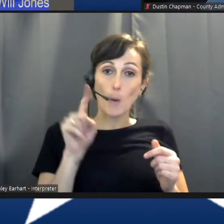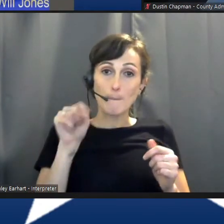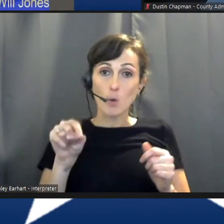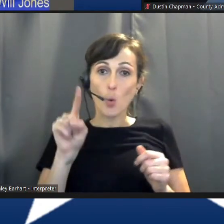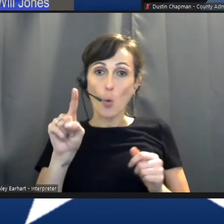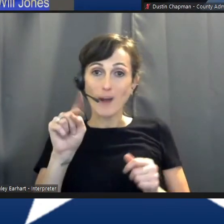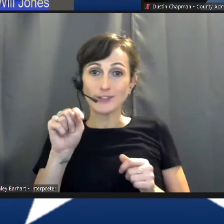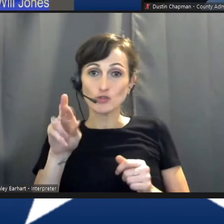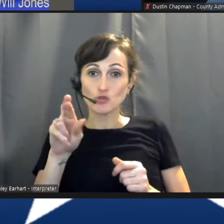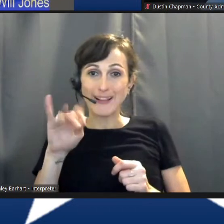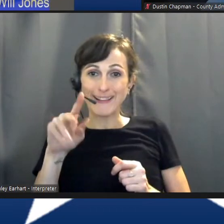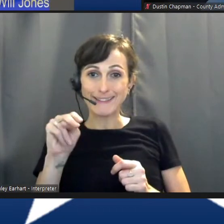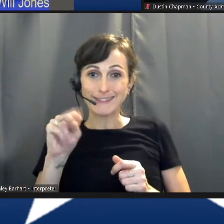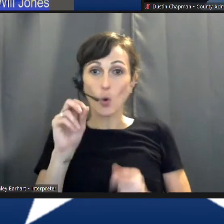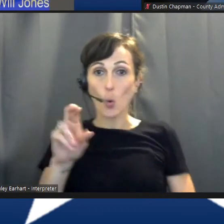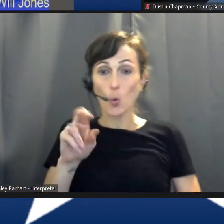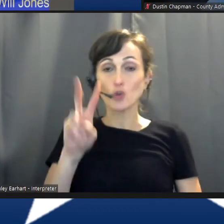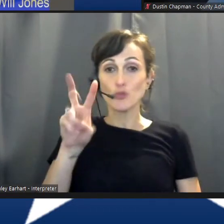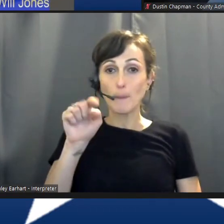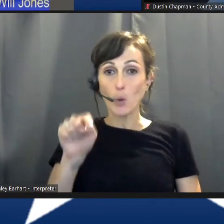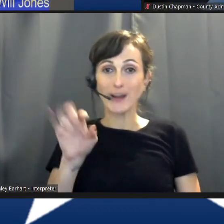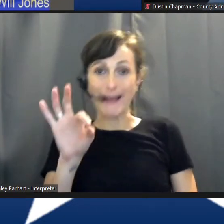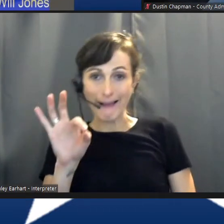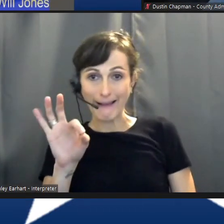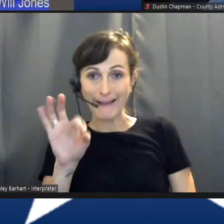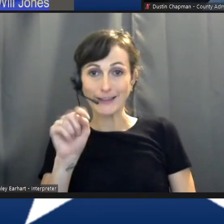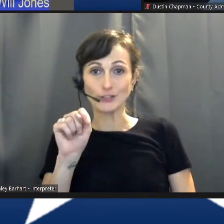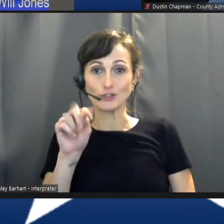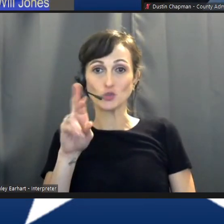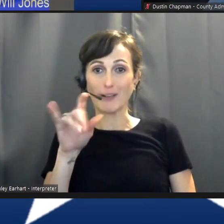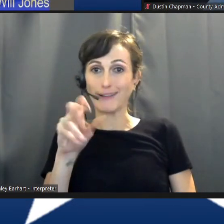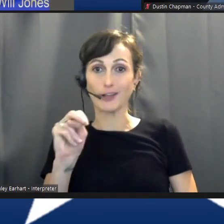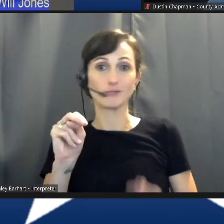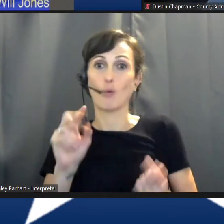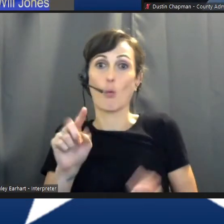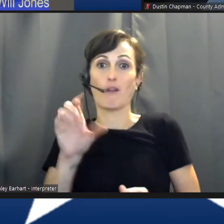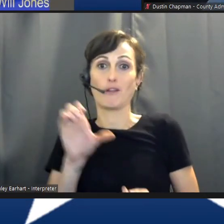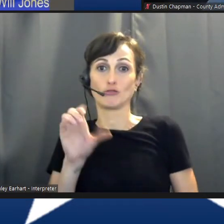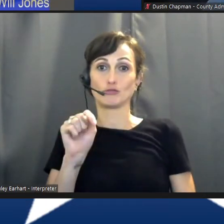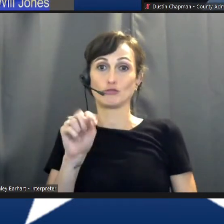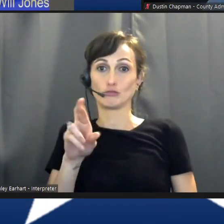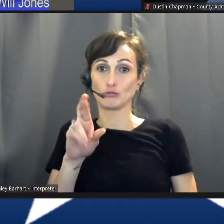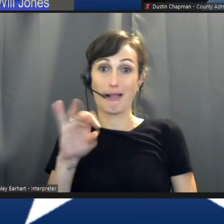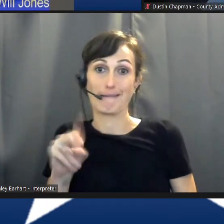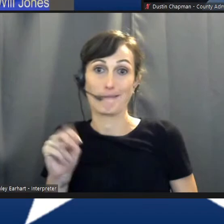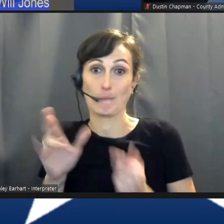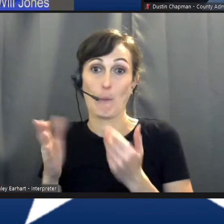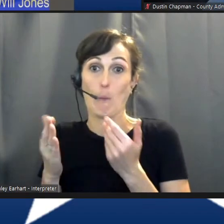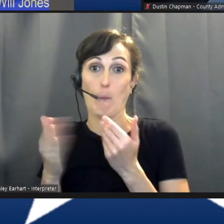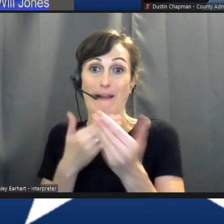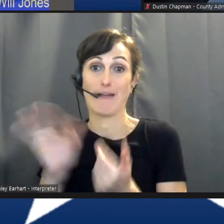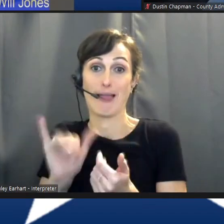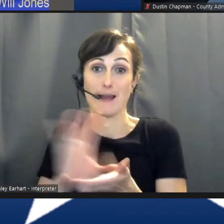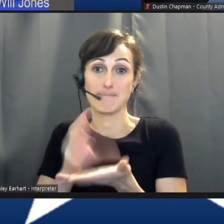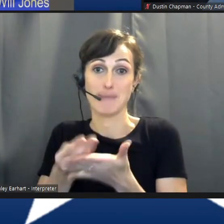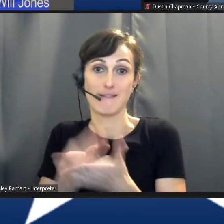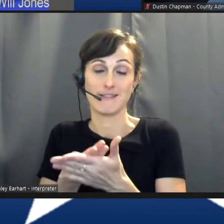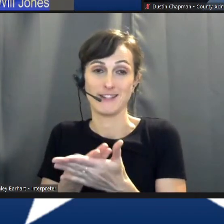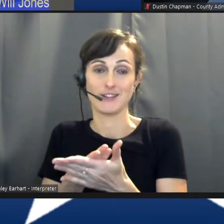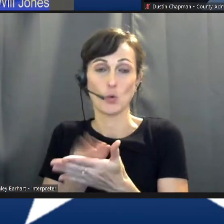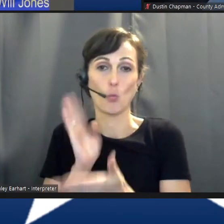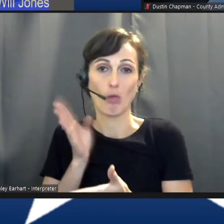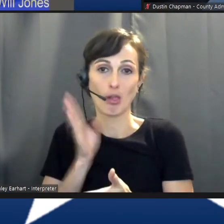trillion or 2.9 trillion or right. 100 trillion or whatever. Yeah, whatever. Then it's